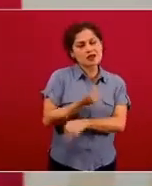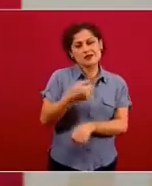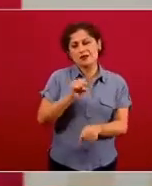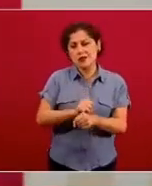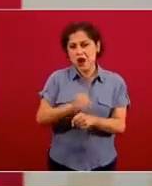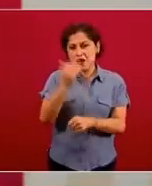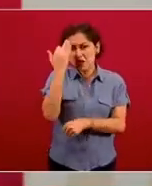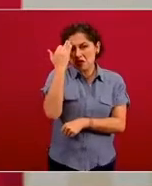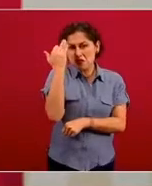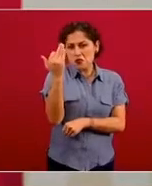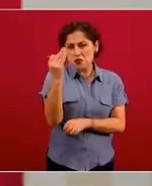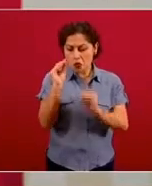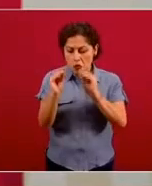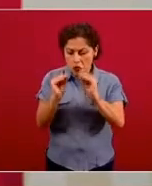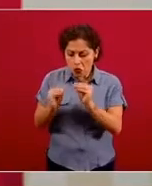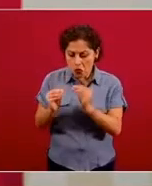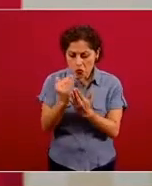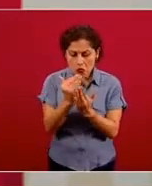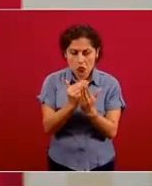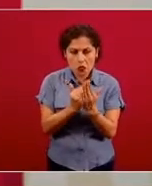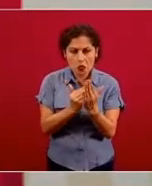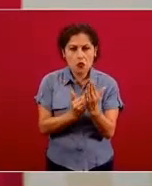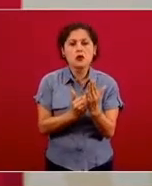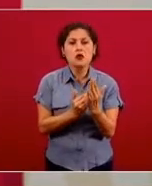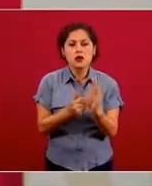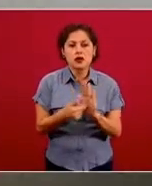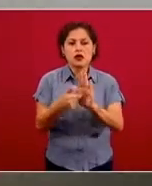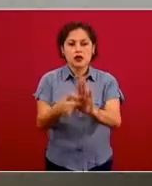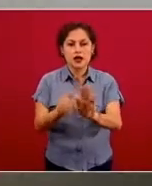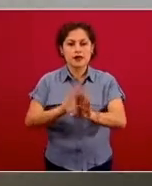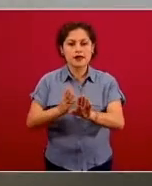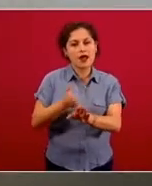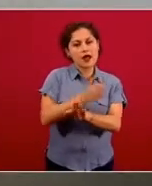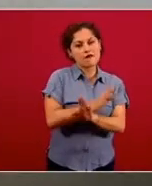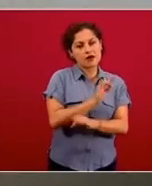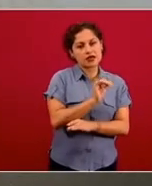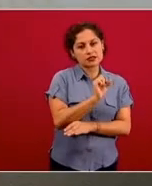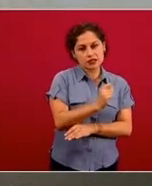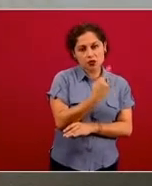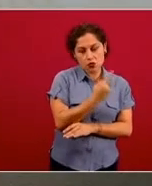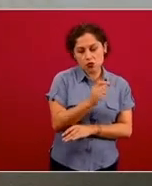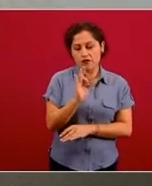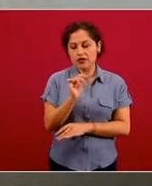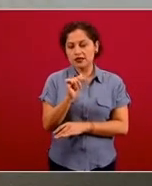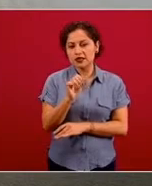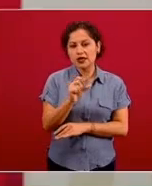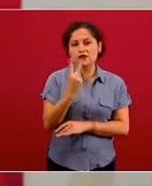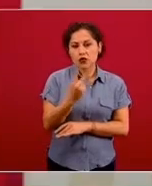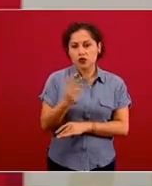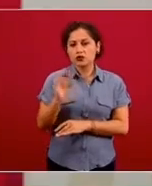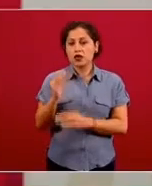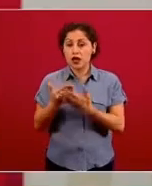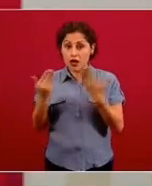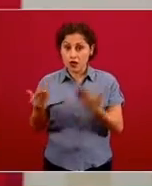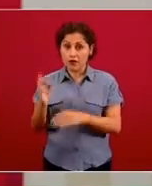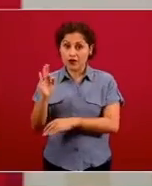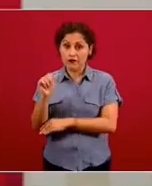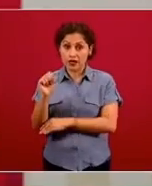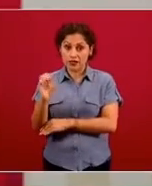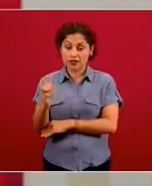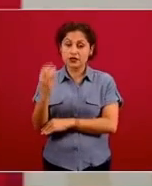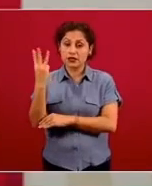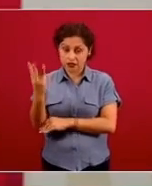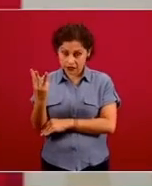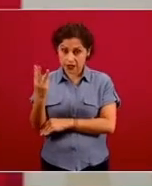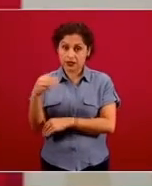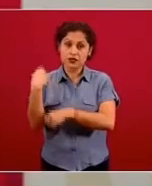for weeks. We presented it a couple of weeks ago. We presented what corresponded to phase 1